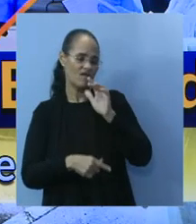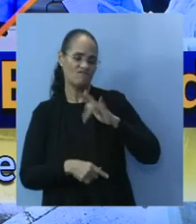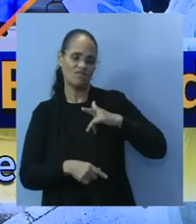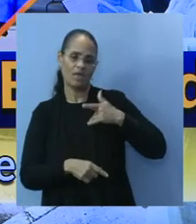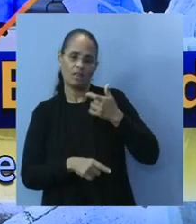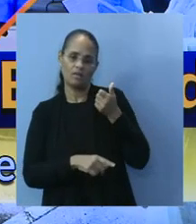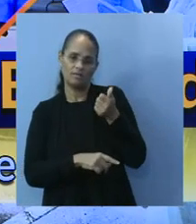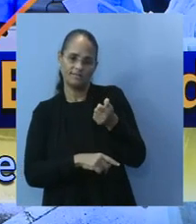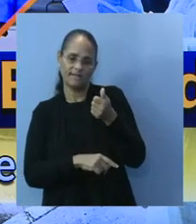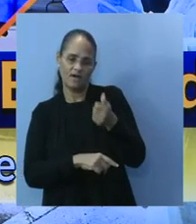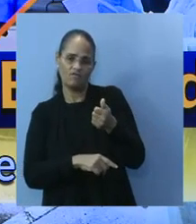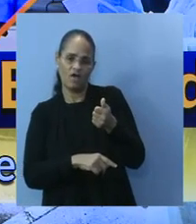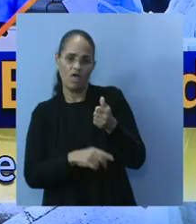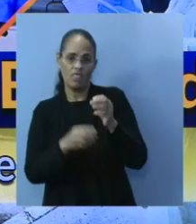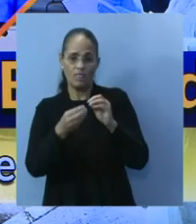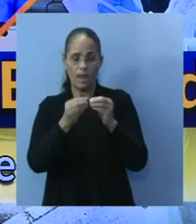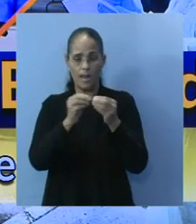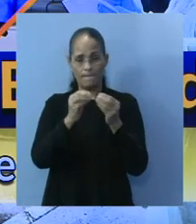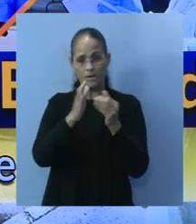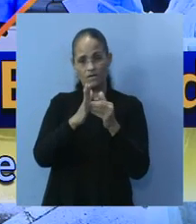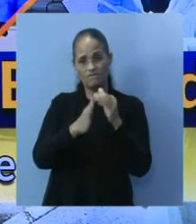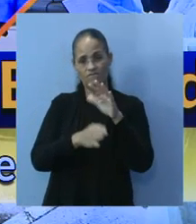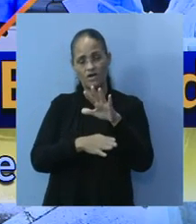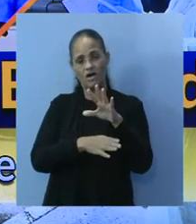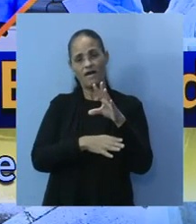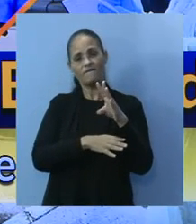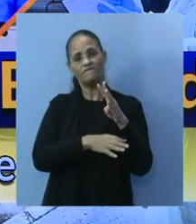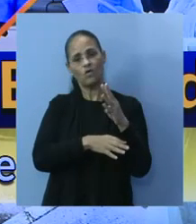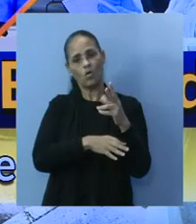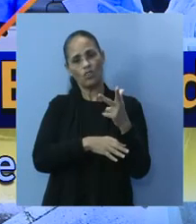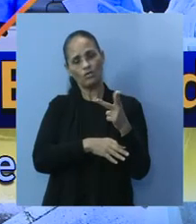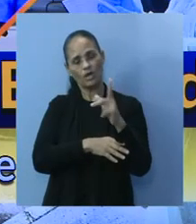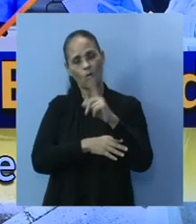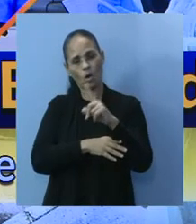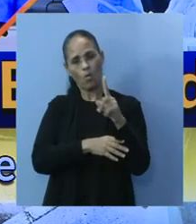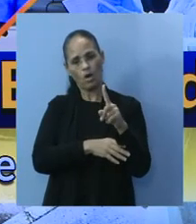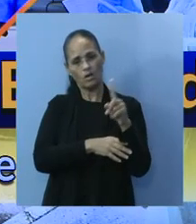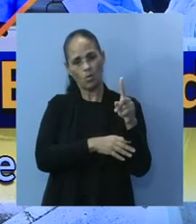yourself. The phone number again is 543-1111.